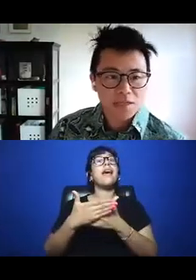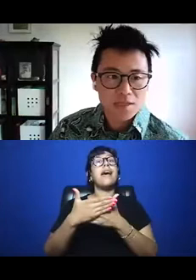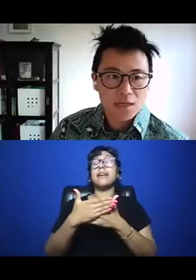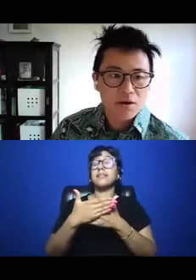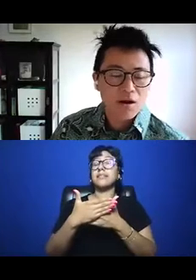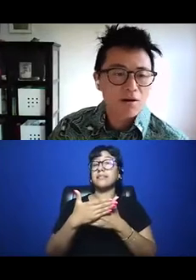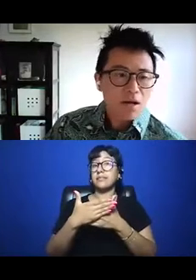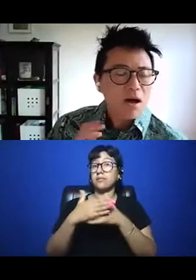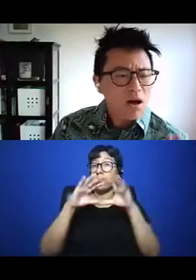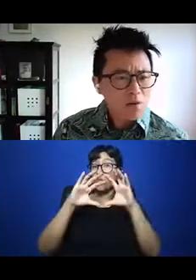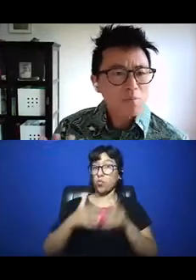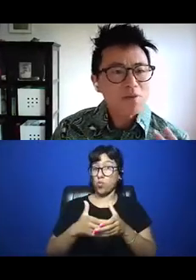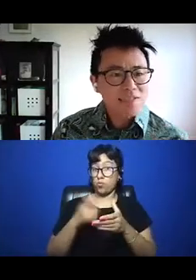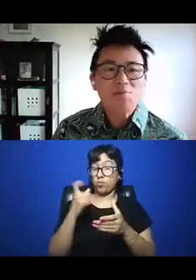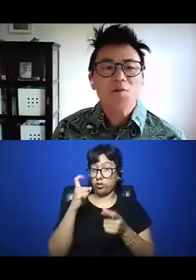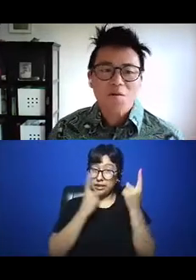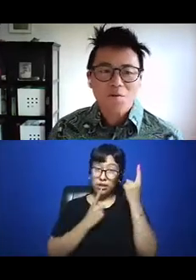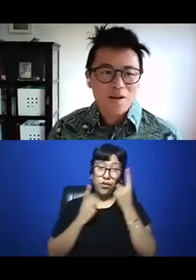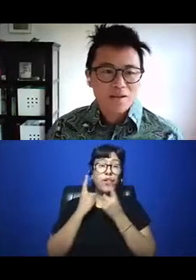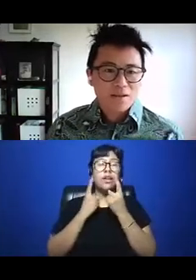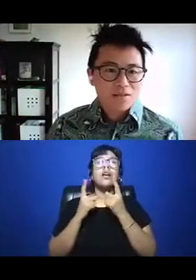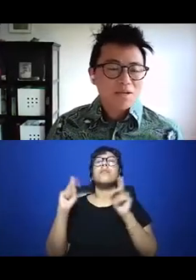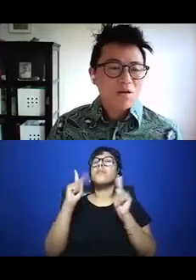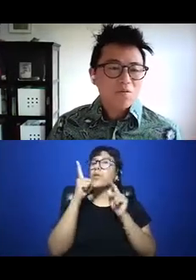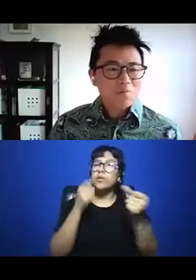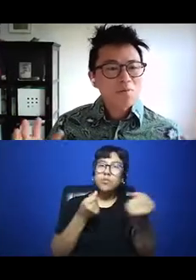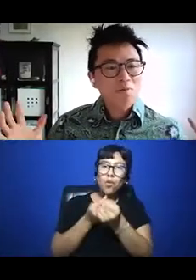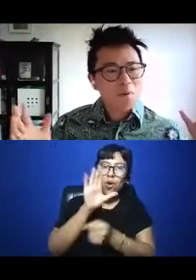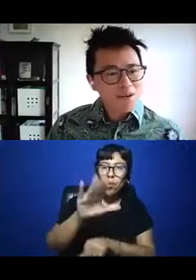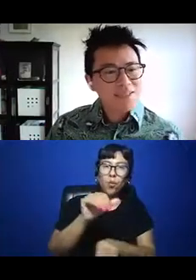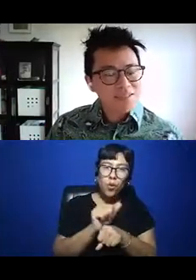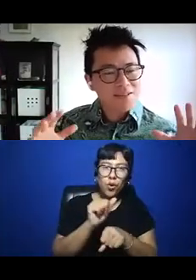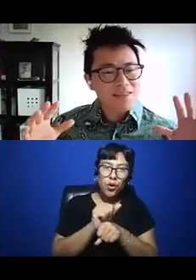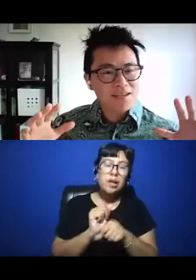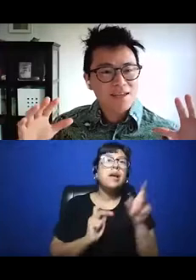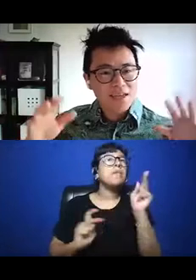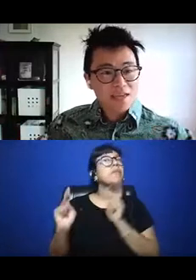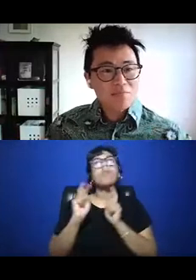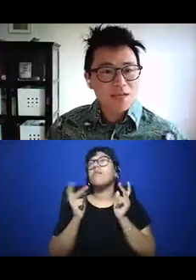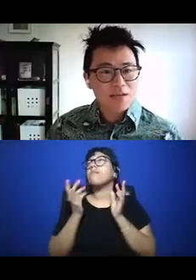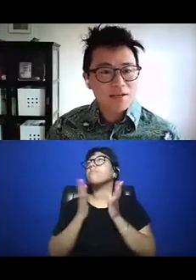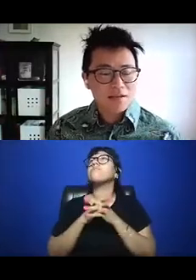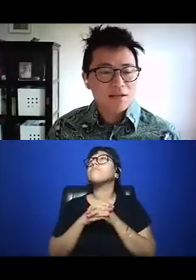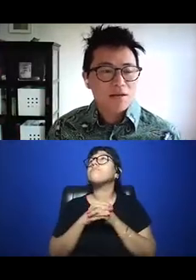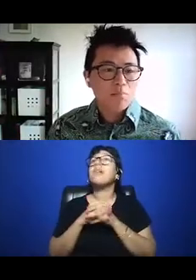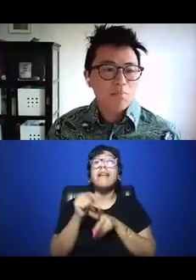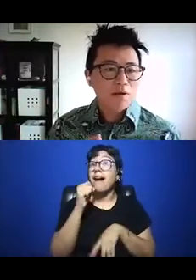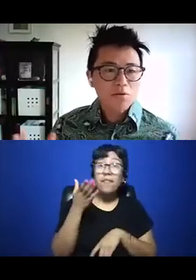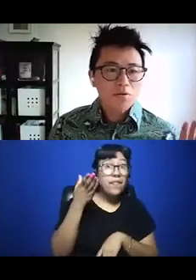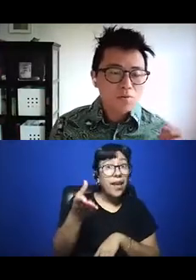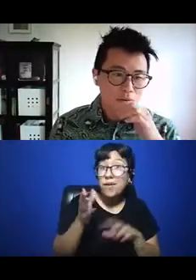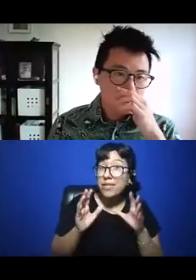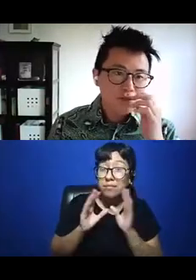like us to consider are the people that support our work. So people who weren't necessarily in the meeting,